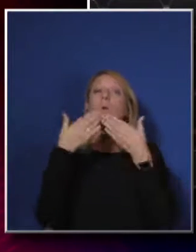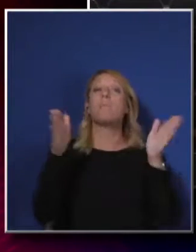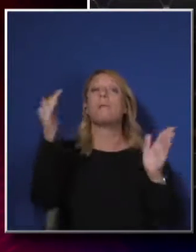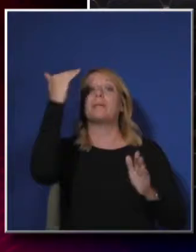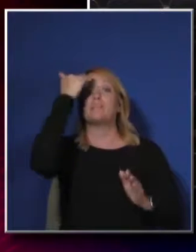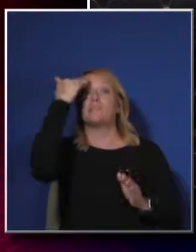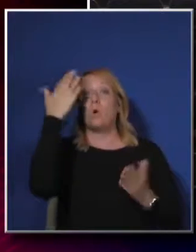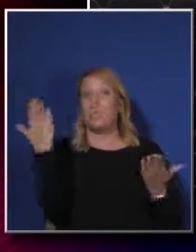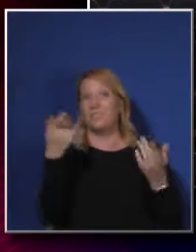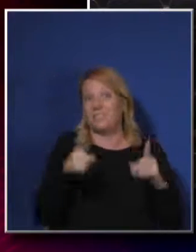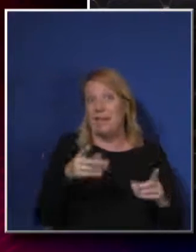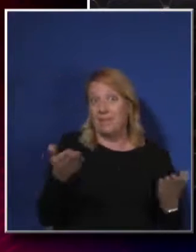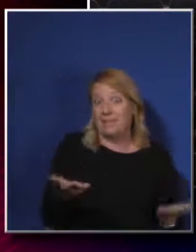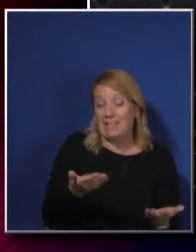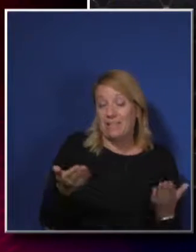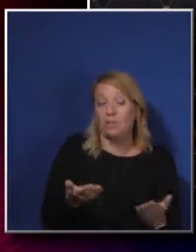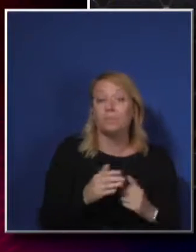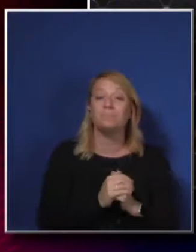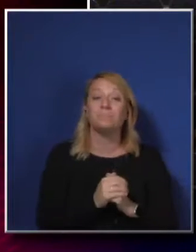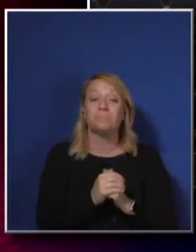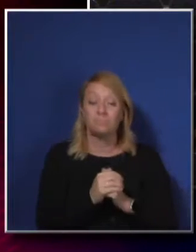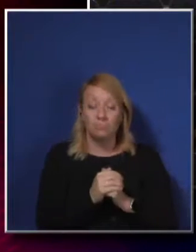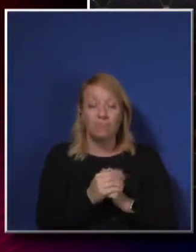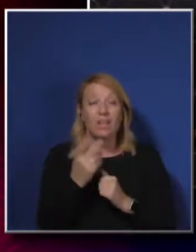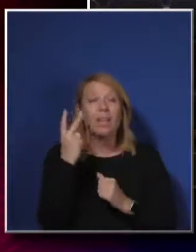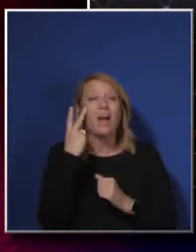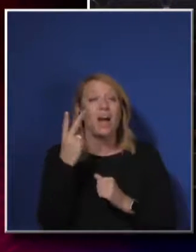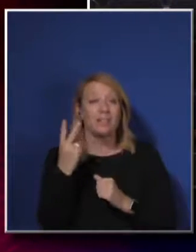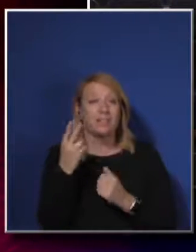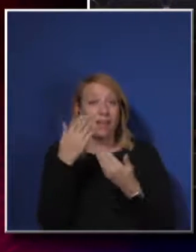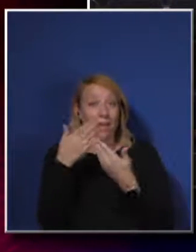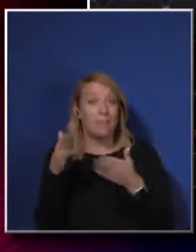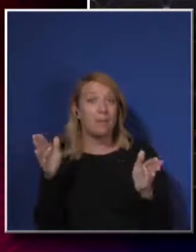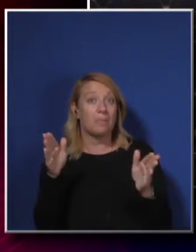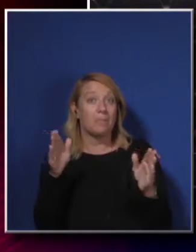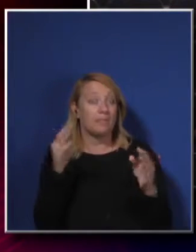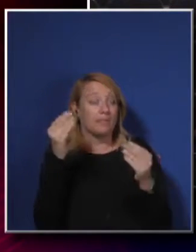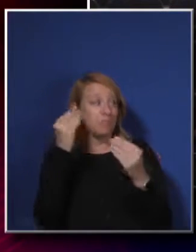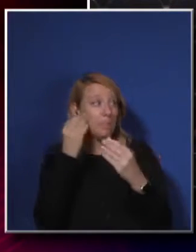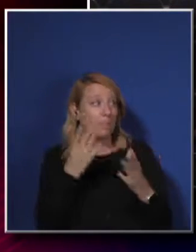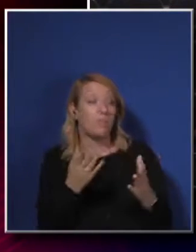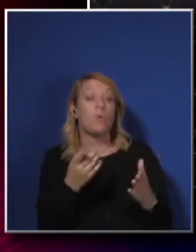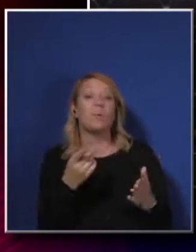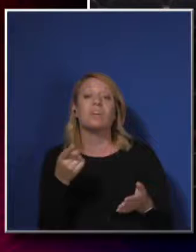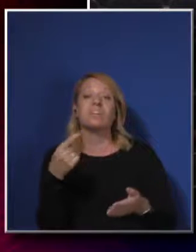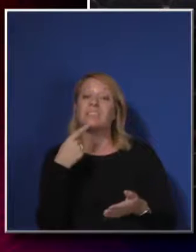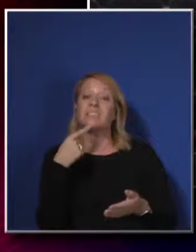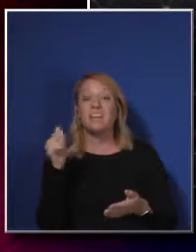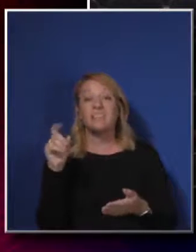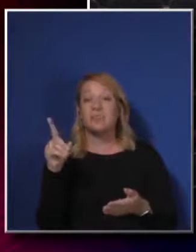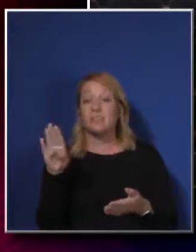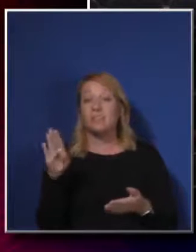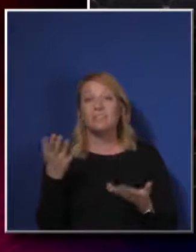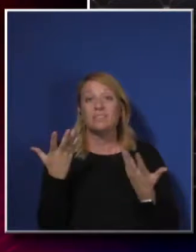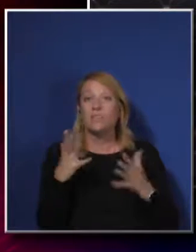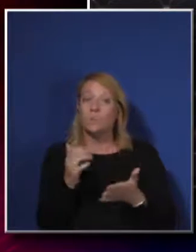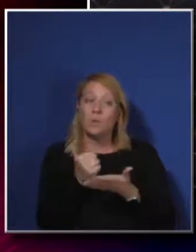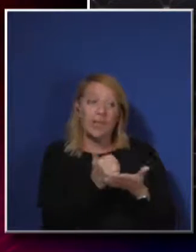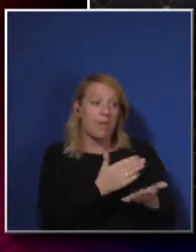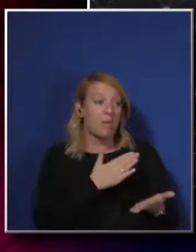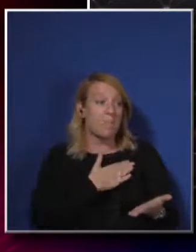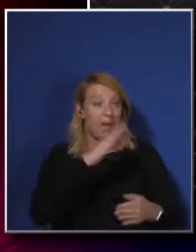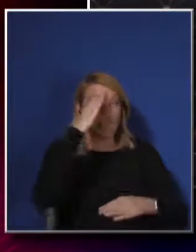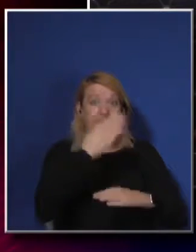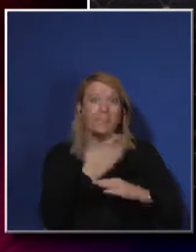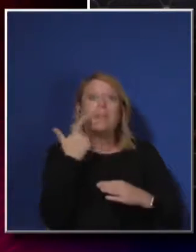request that the administration here didn't want to help my son because they didn't want me to win. Please understand, I leave here tonight knowing that I won the lottery when I